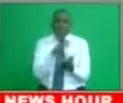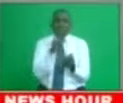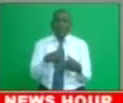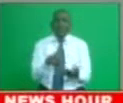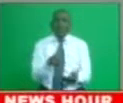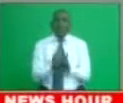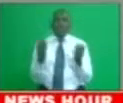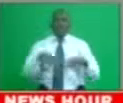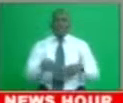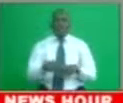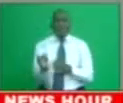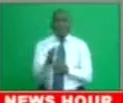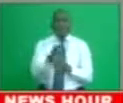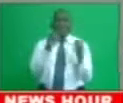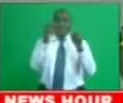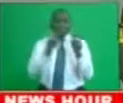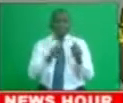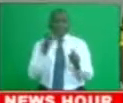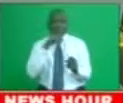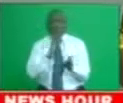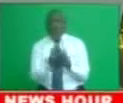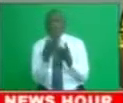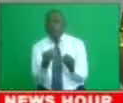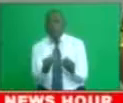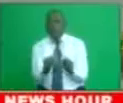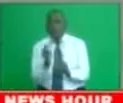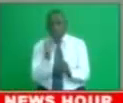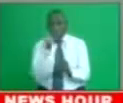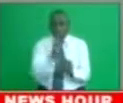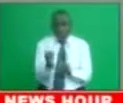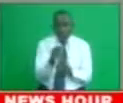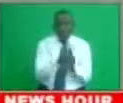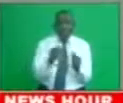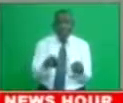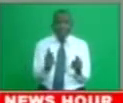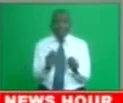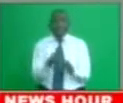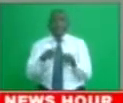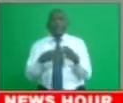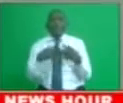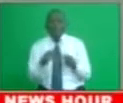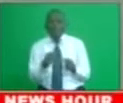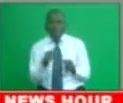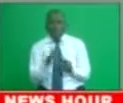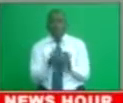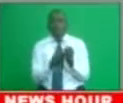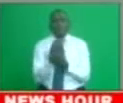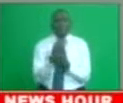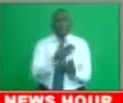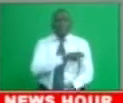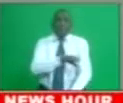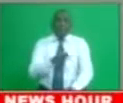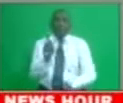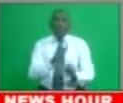fishing ecosystem. Experts say addressing illegal fishing will contribute immensely to the growth and empowerment